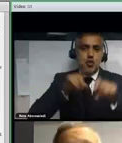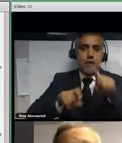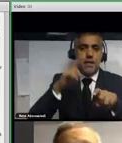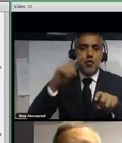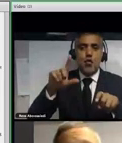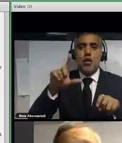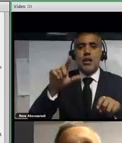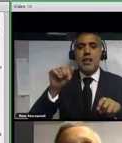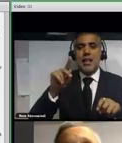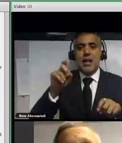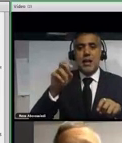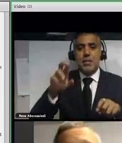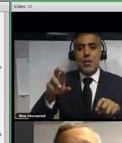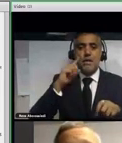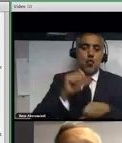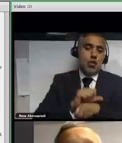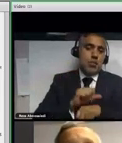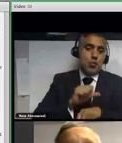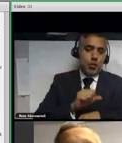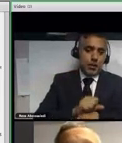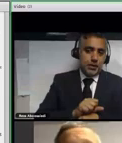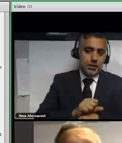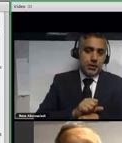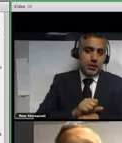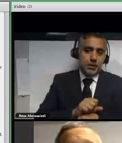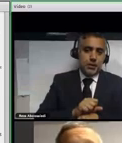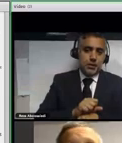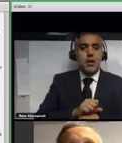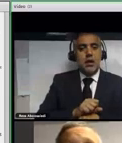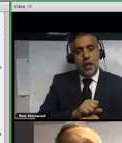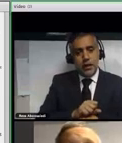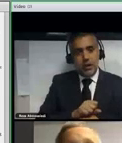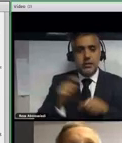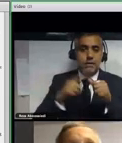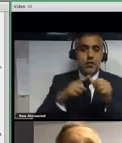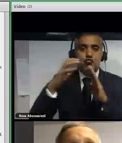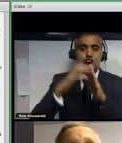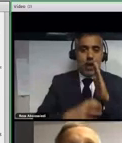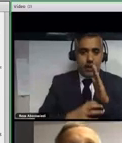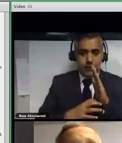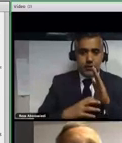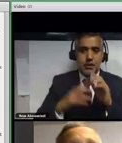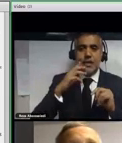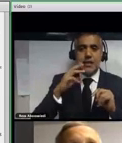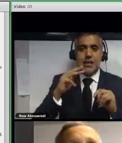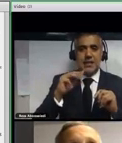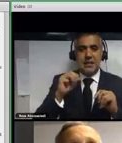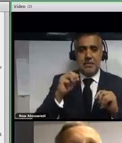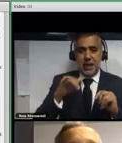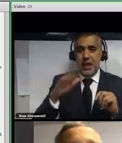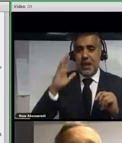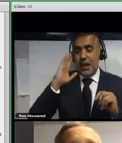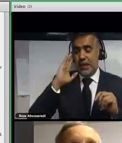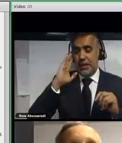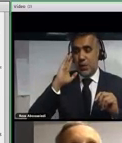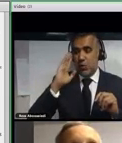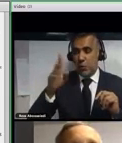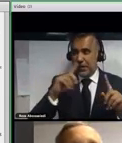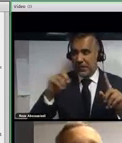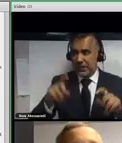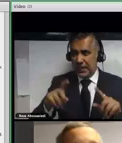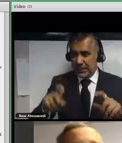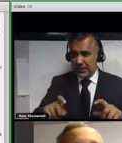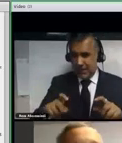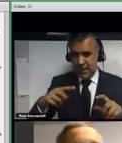labor force surveys to get at employment issues. And that is, the first draft of that has been made, and it's going to be, testing is